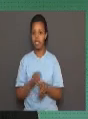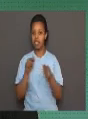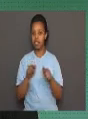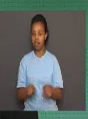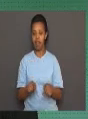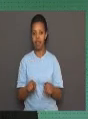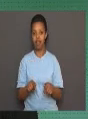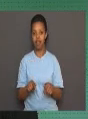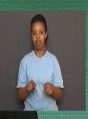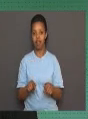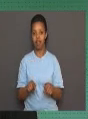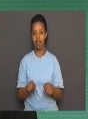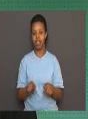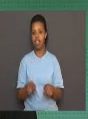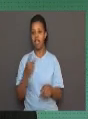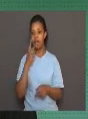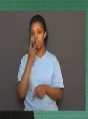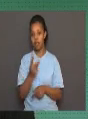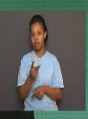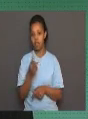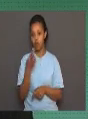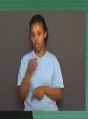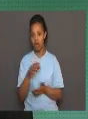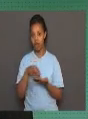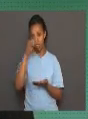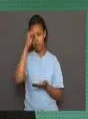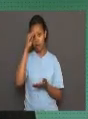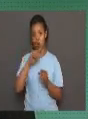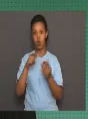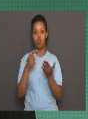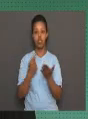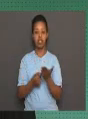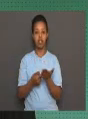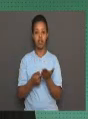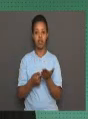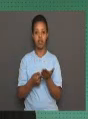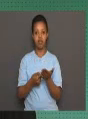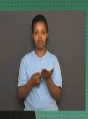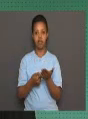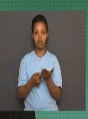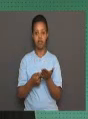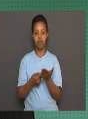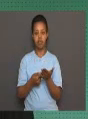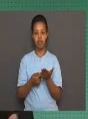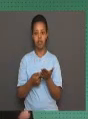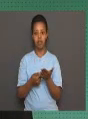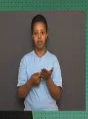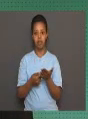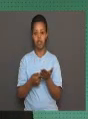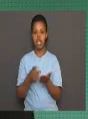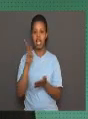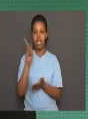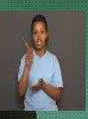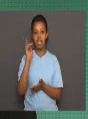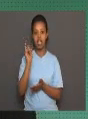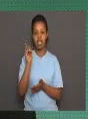Today, we are going to learn about tests that determine the presence of